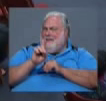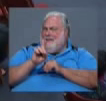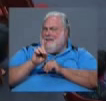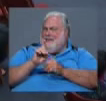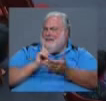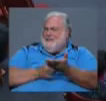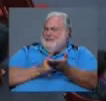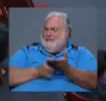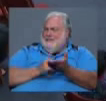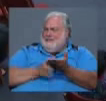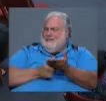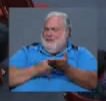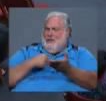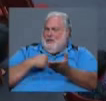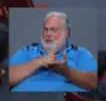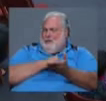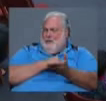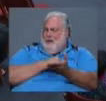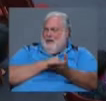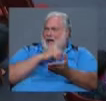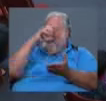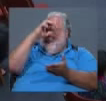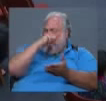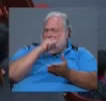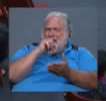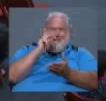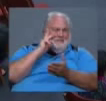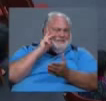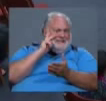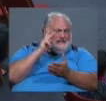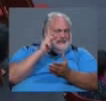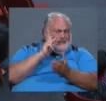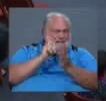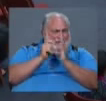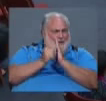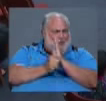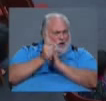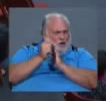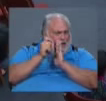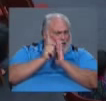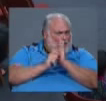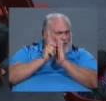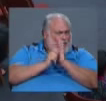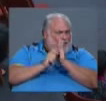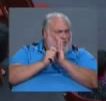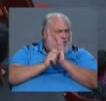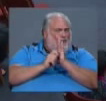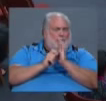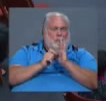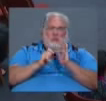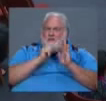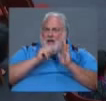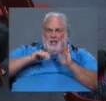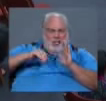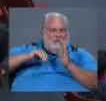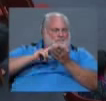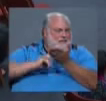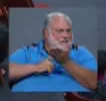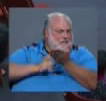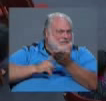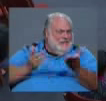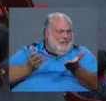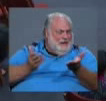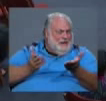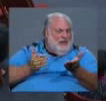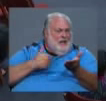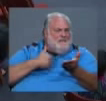we, I guess I've seen an article or so about it, but I don't think we've had a chance to discuss it here, and